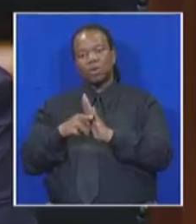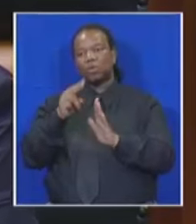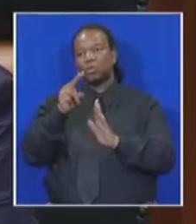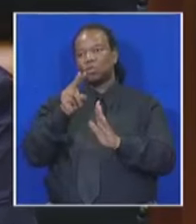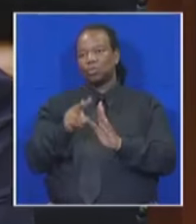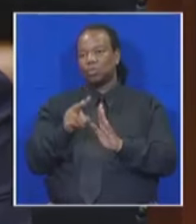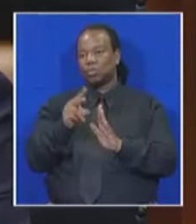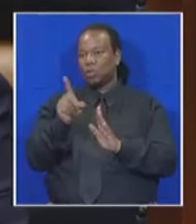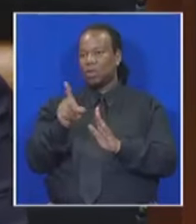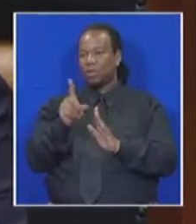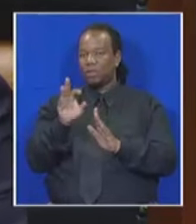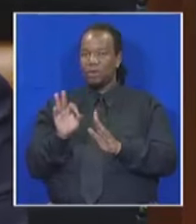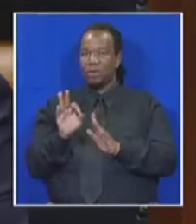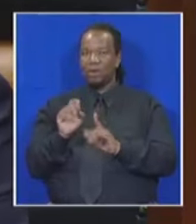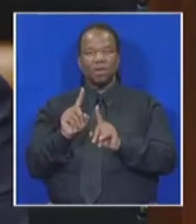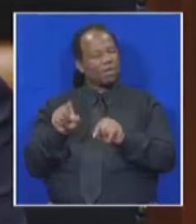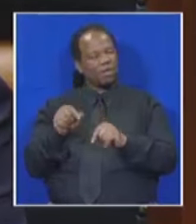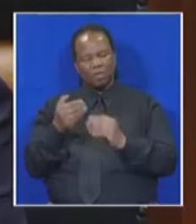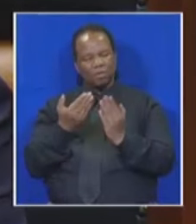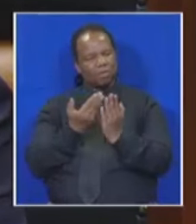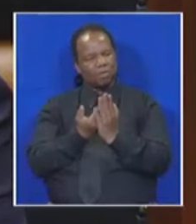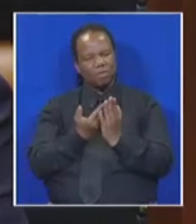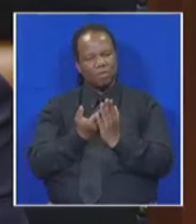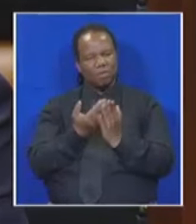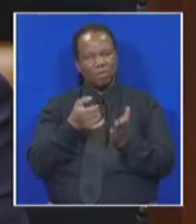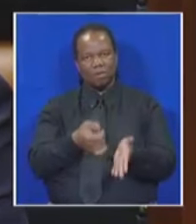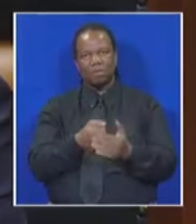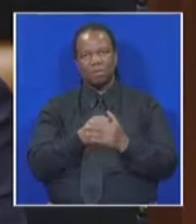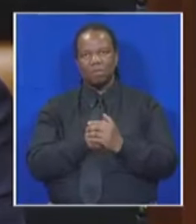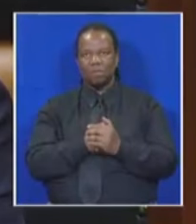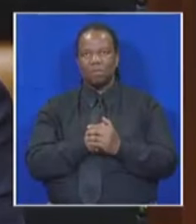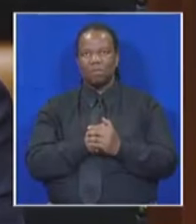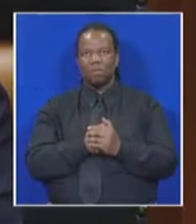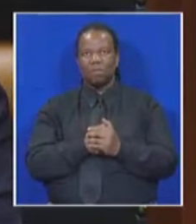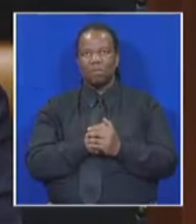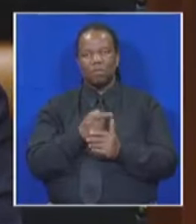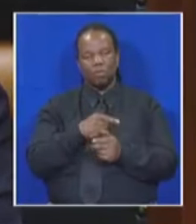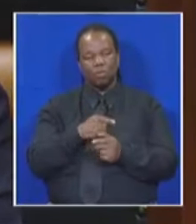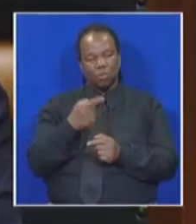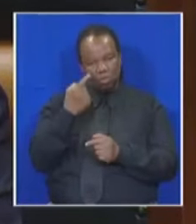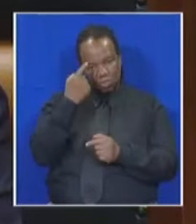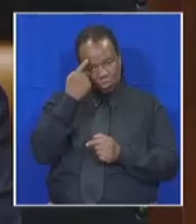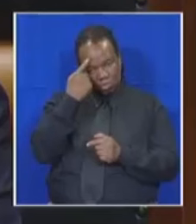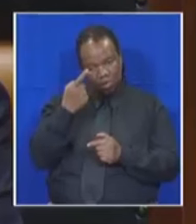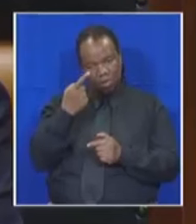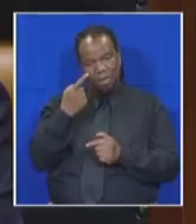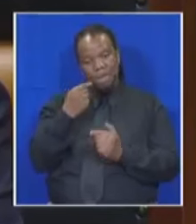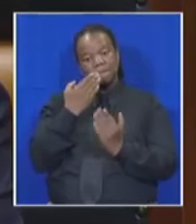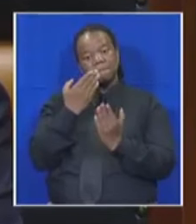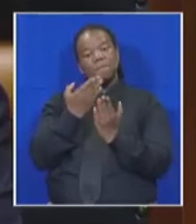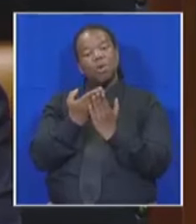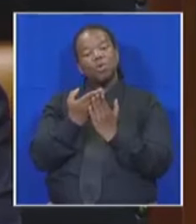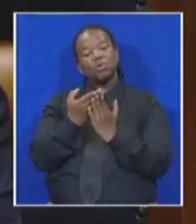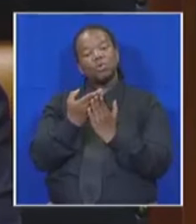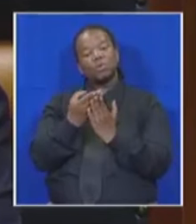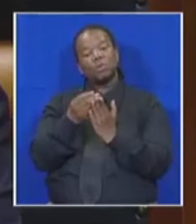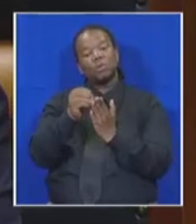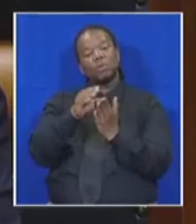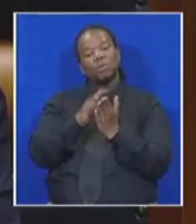motion cannot be put to the House. As we know, motions without notice are